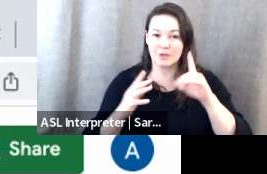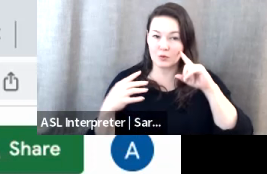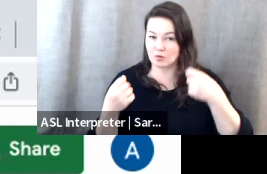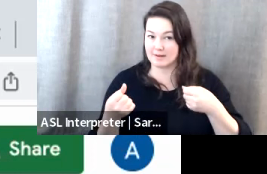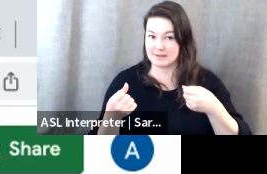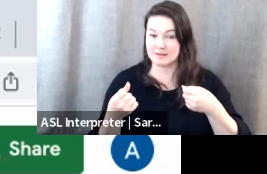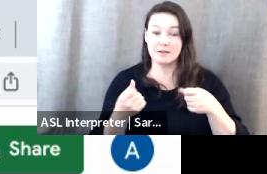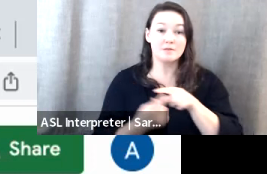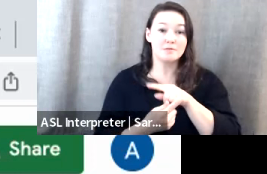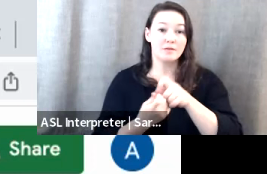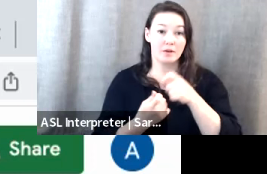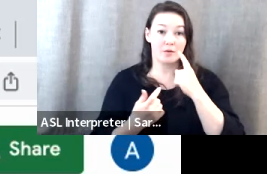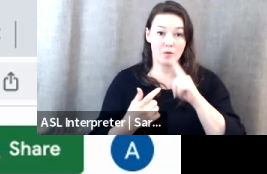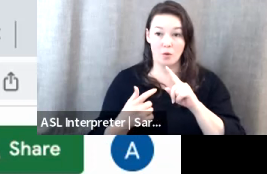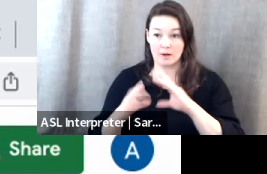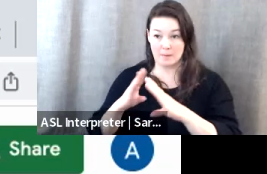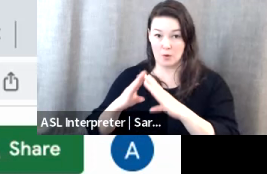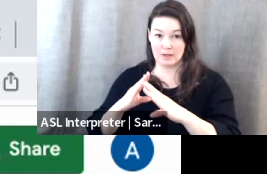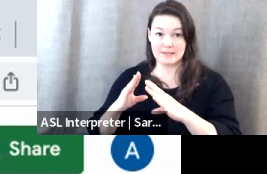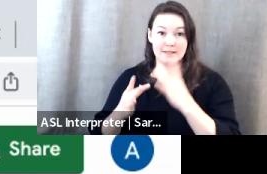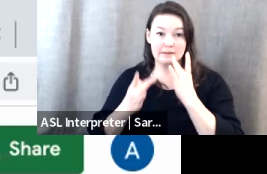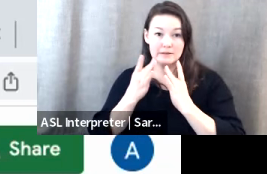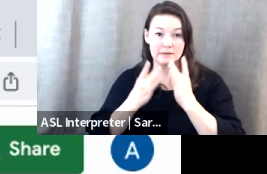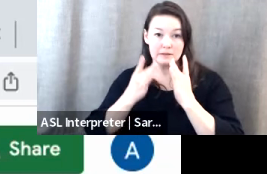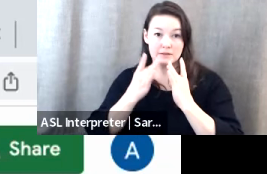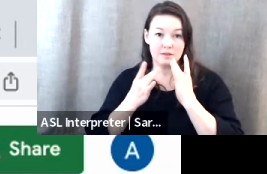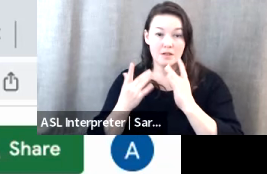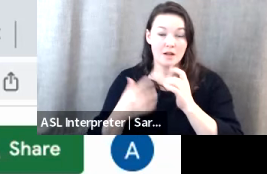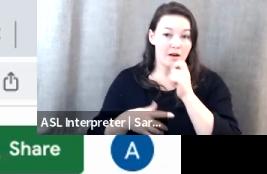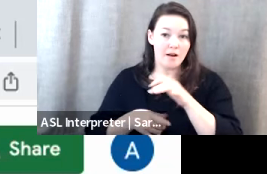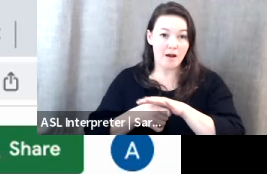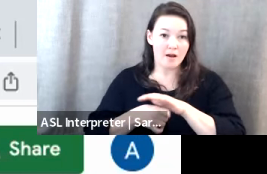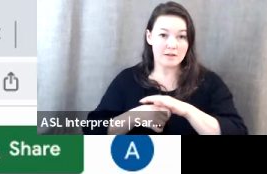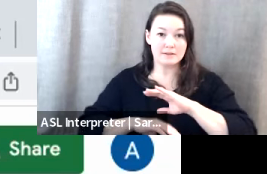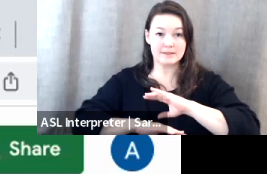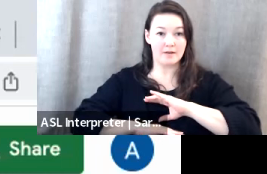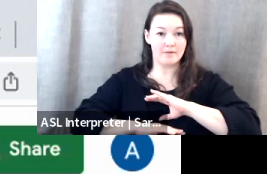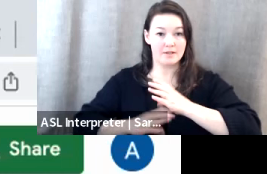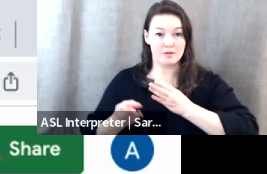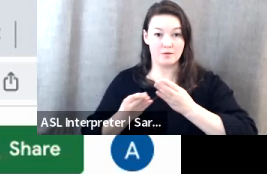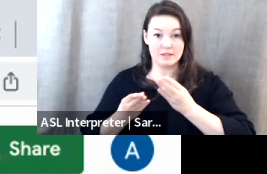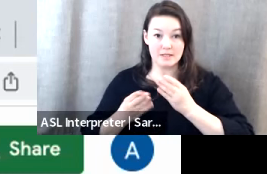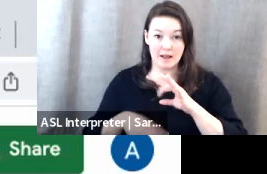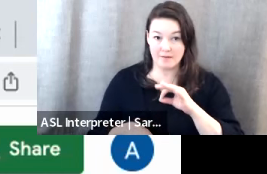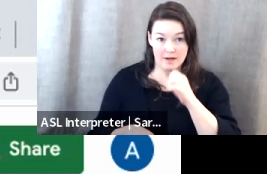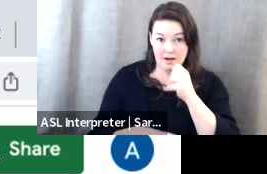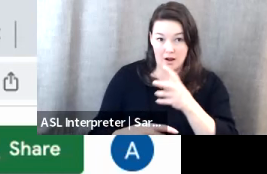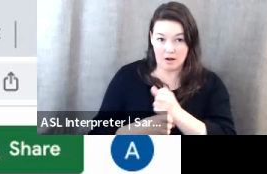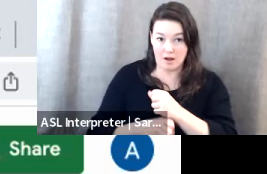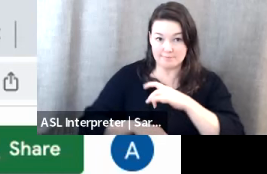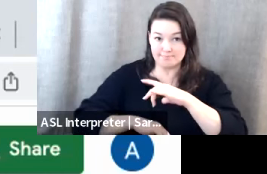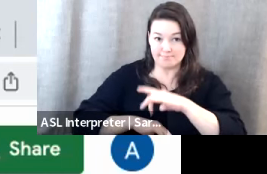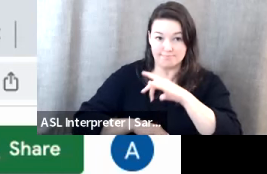underserved communities, which will encourage folks who have been traditionally not served by these resources to really